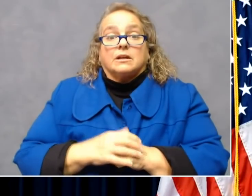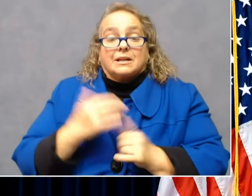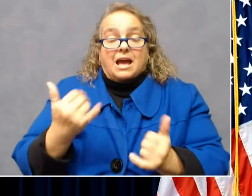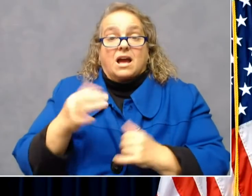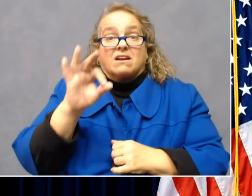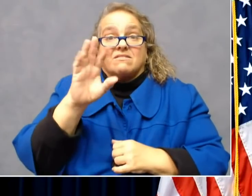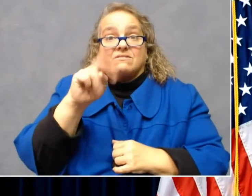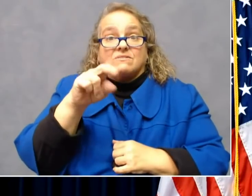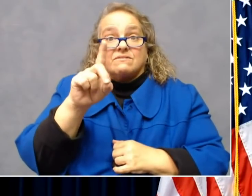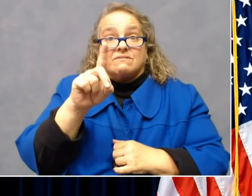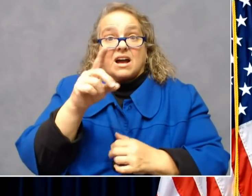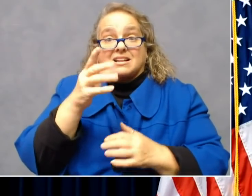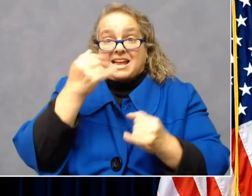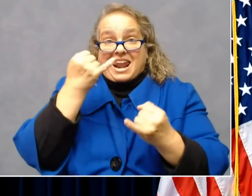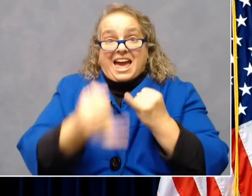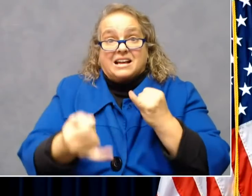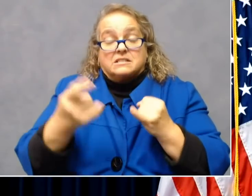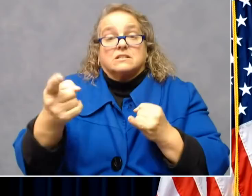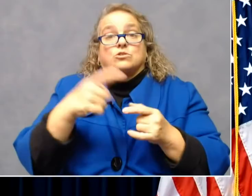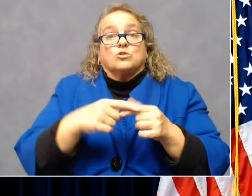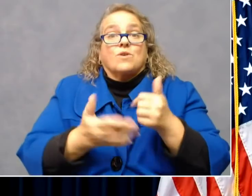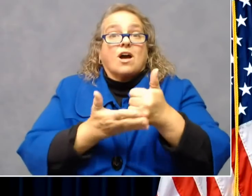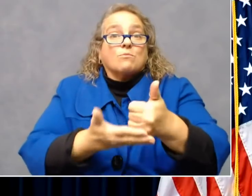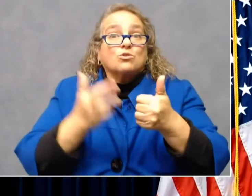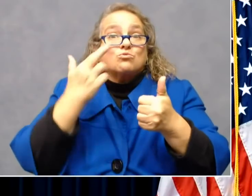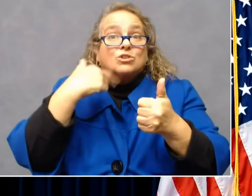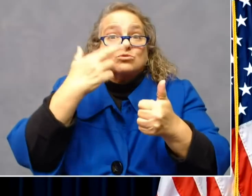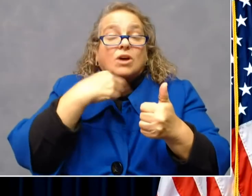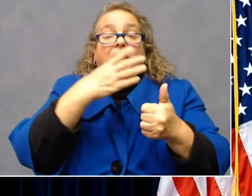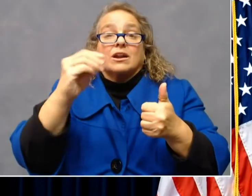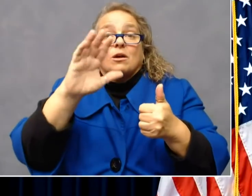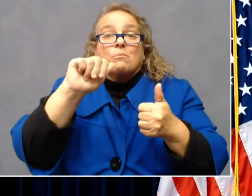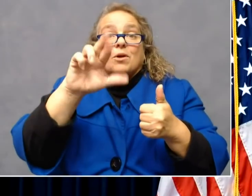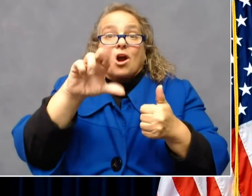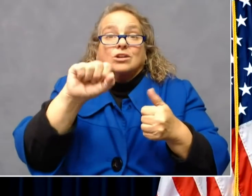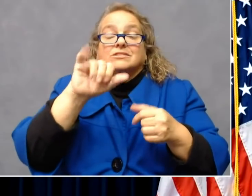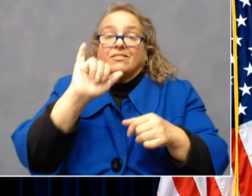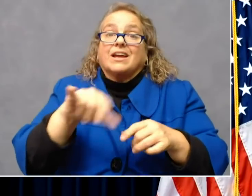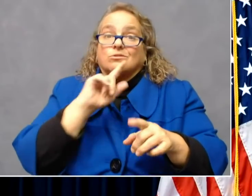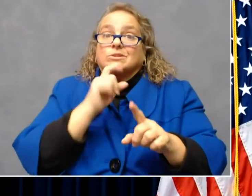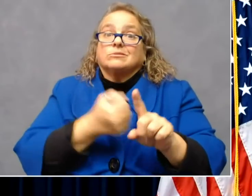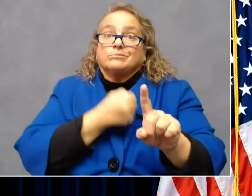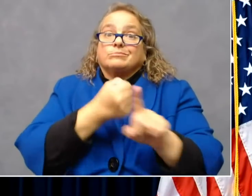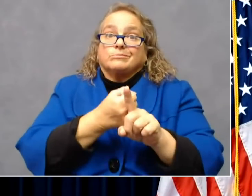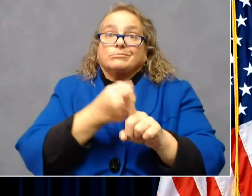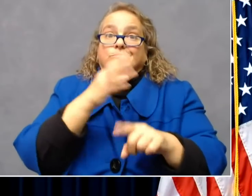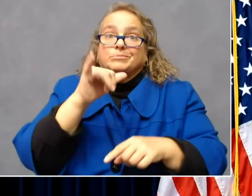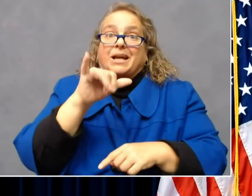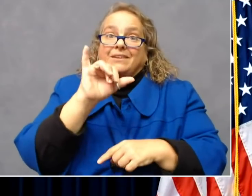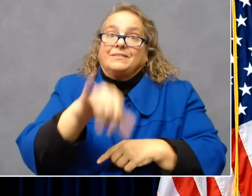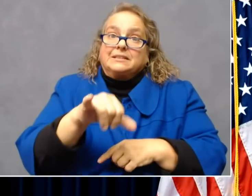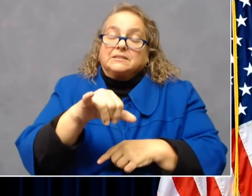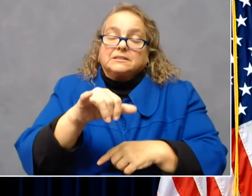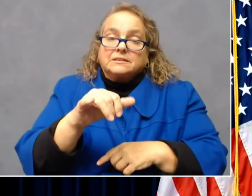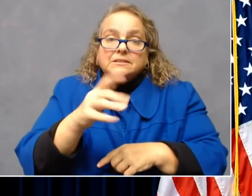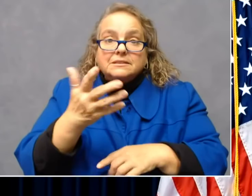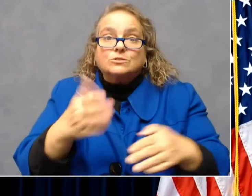bars that are being significantly impacted by this pandemic. As of 3 o'clock today, we